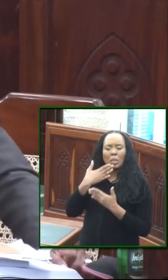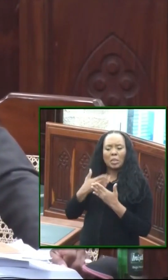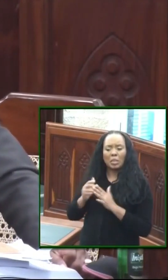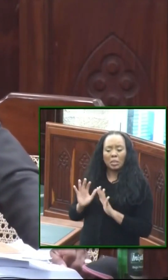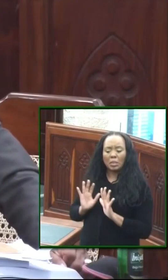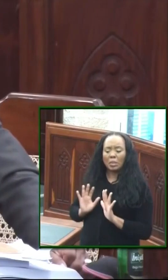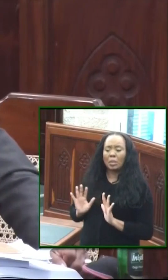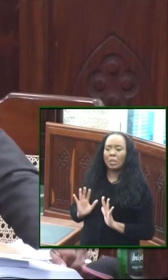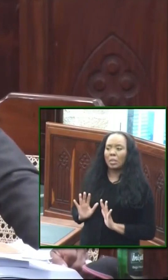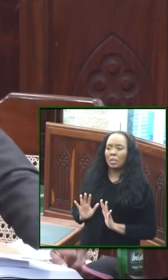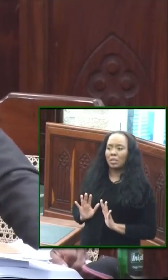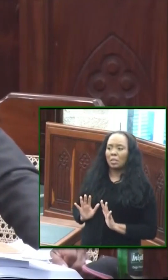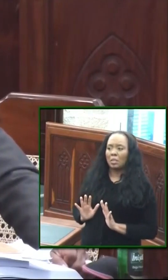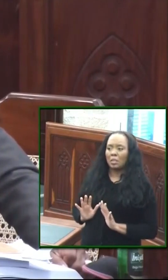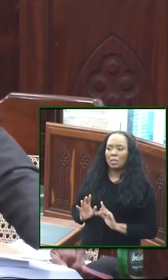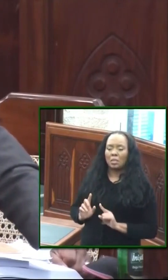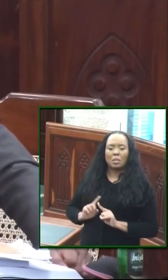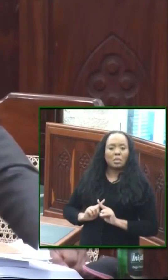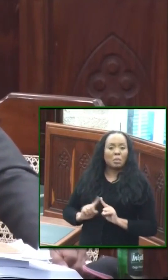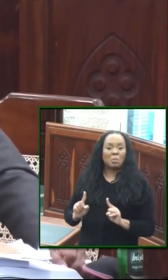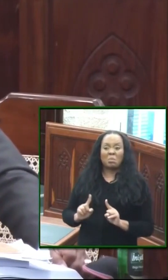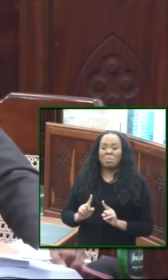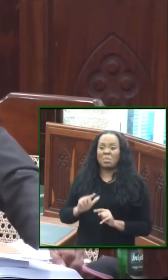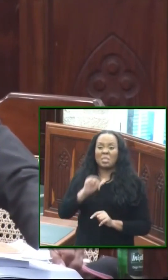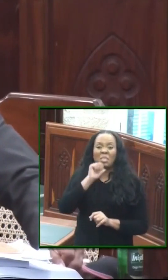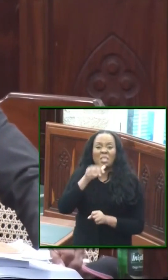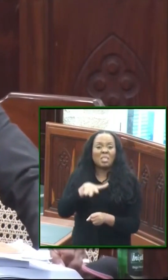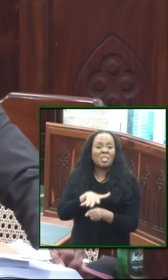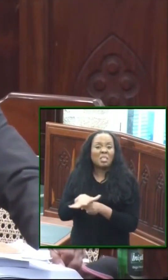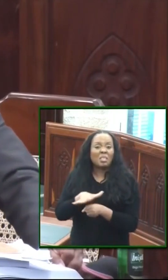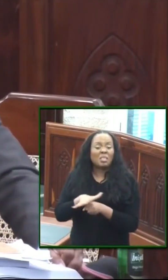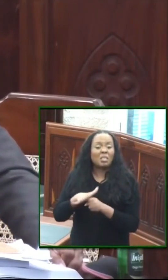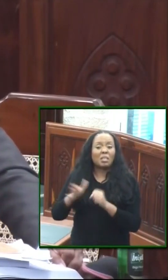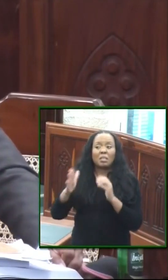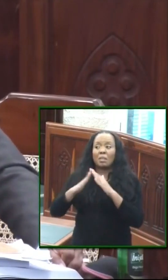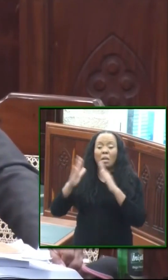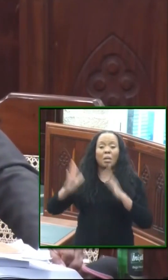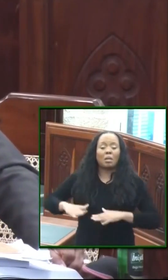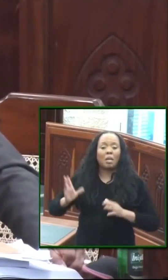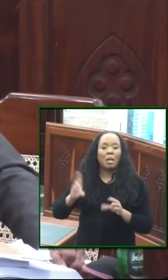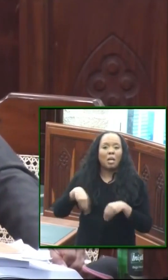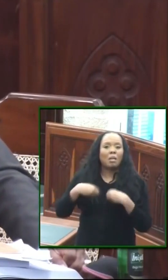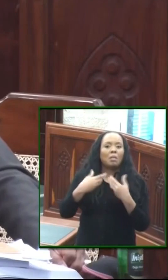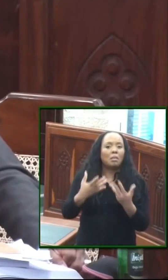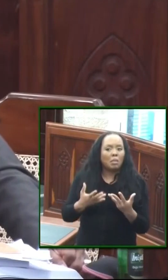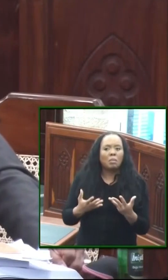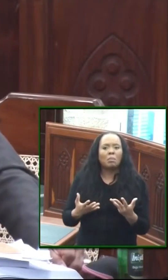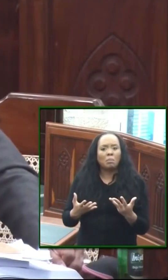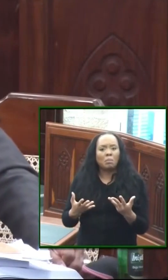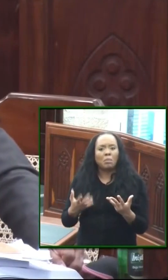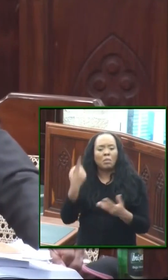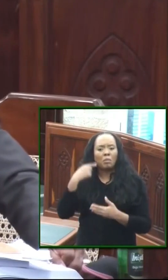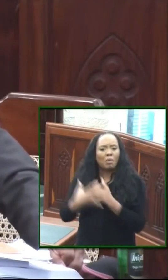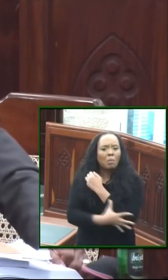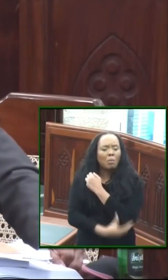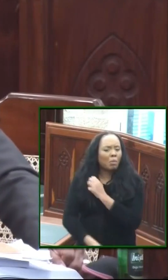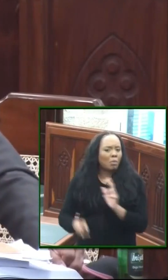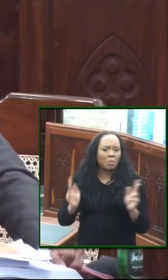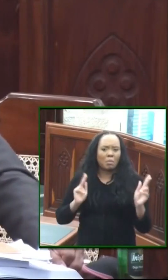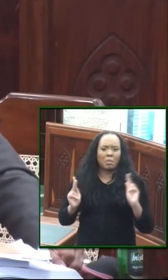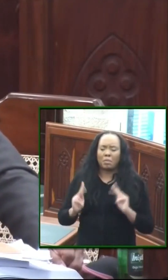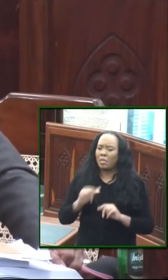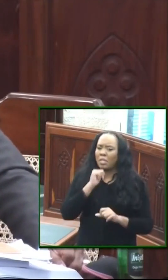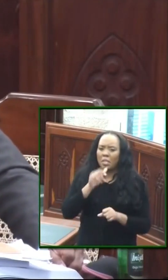this country. Not enough of those houses are available to poor people in this